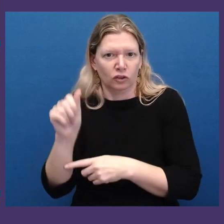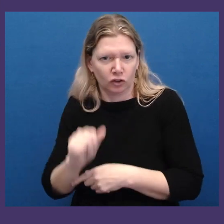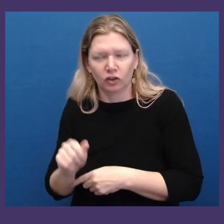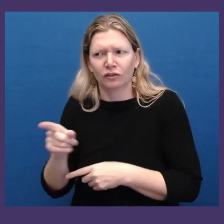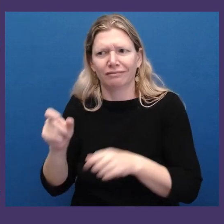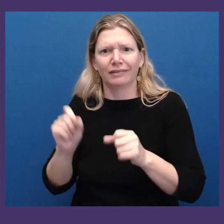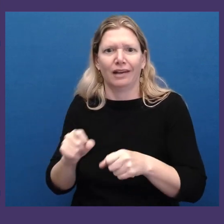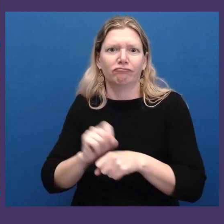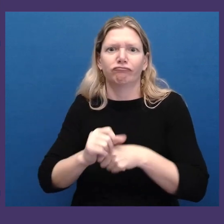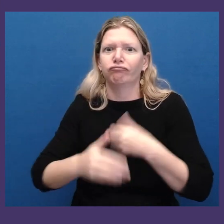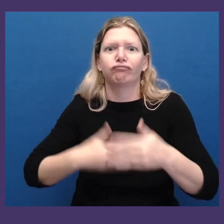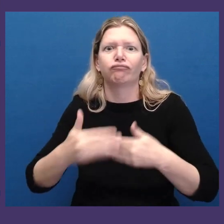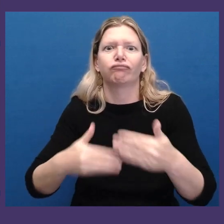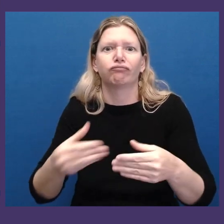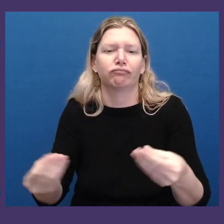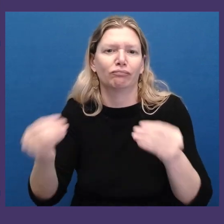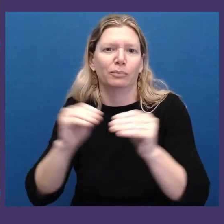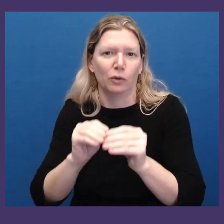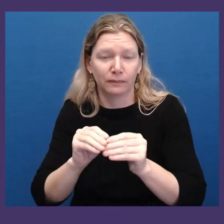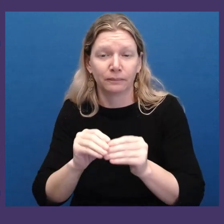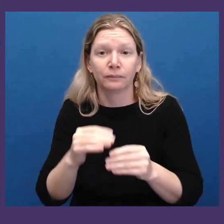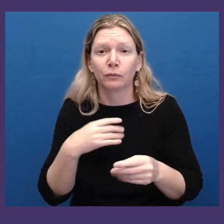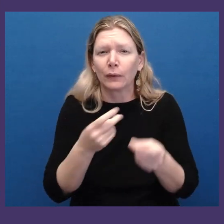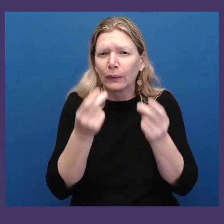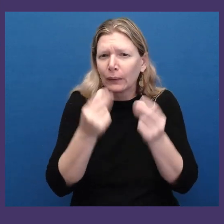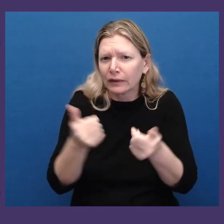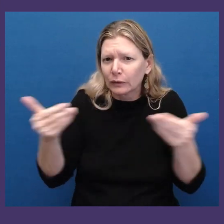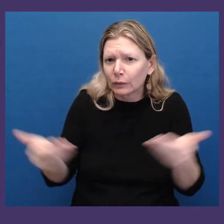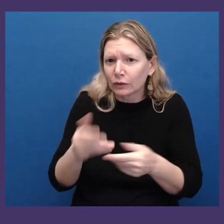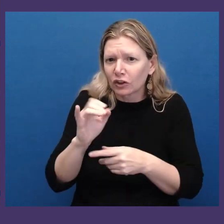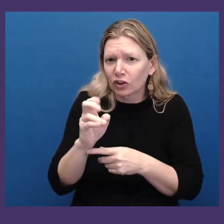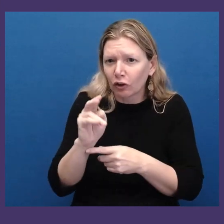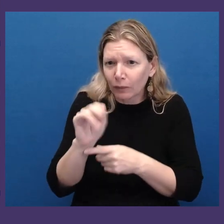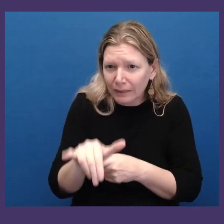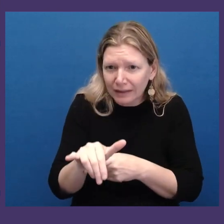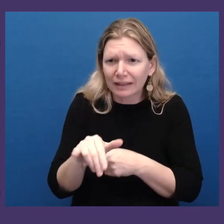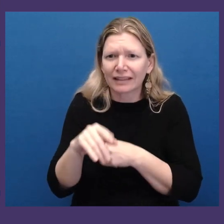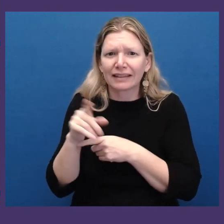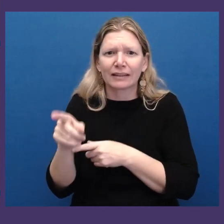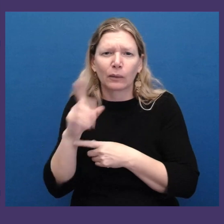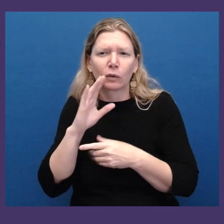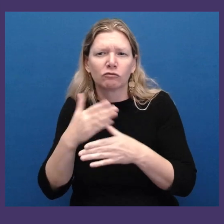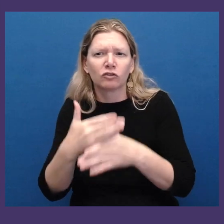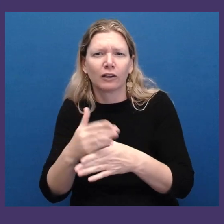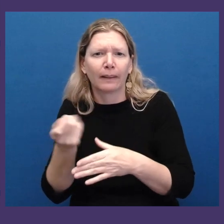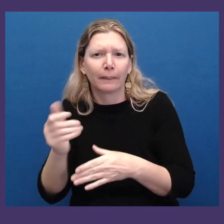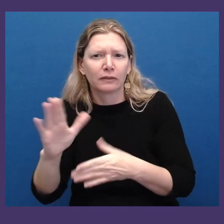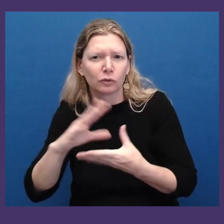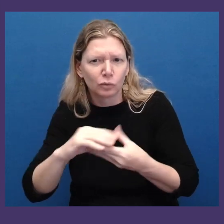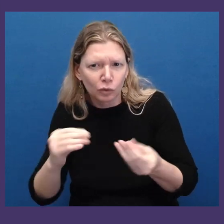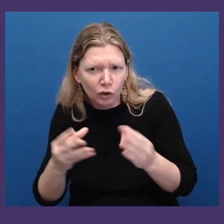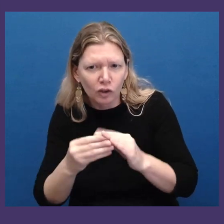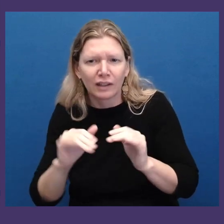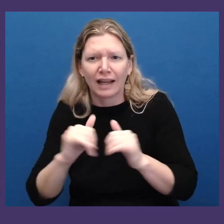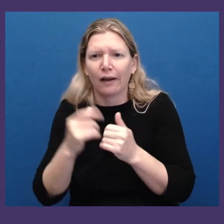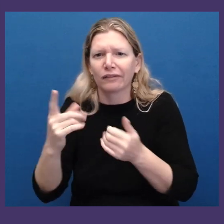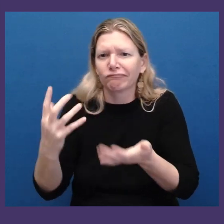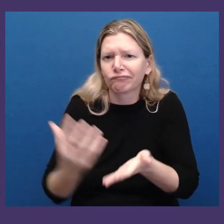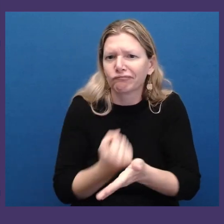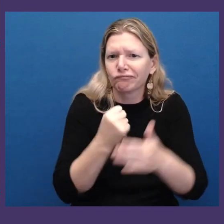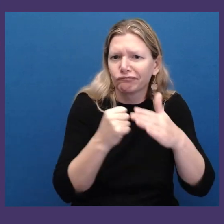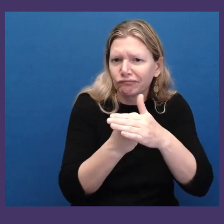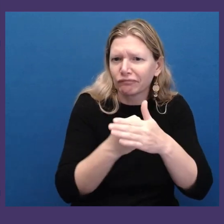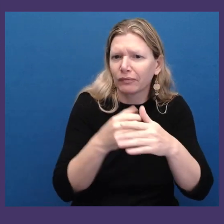of his story and how he might utilize the power of Azure using GitHub Copilot in conjunction with templates in our new AI